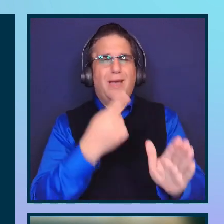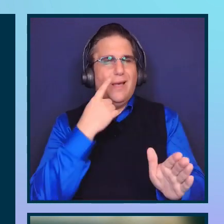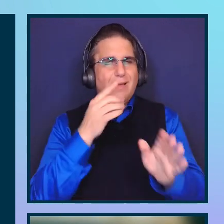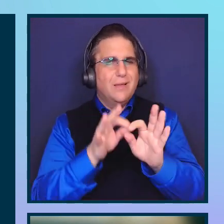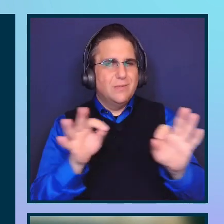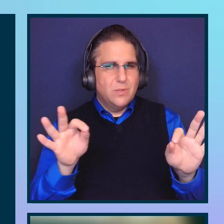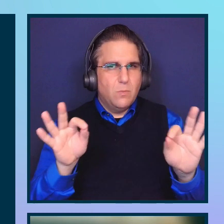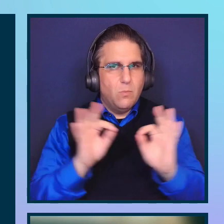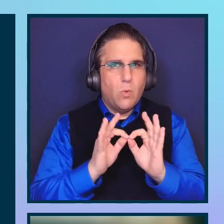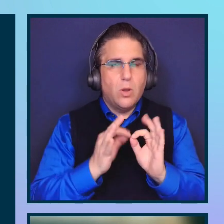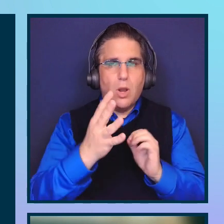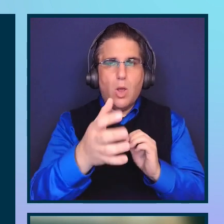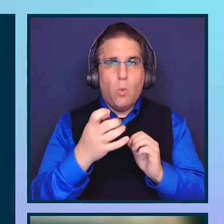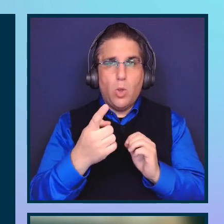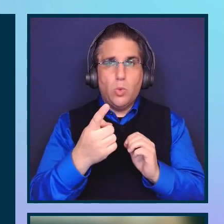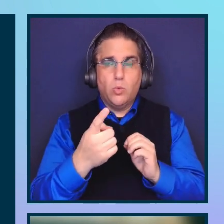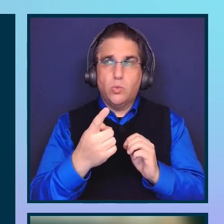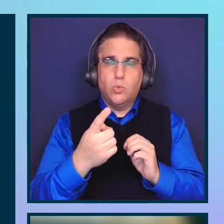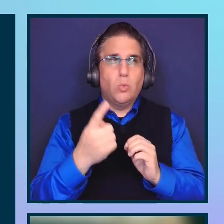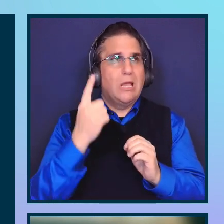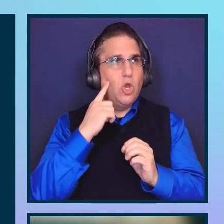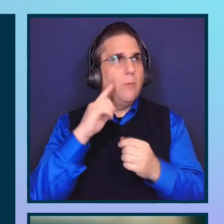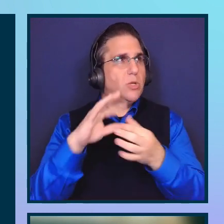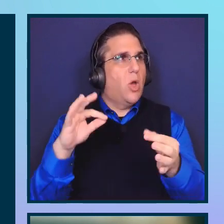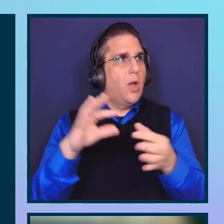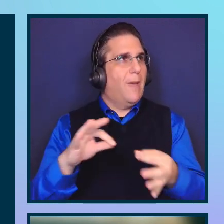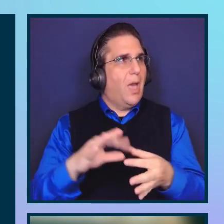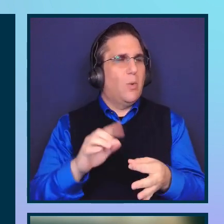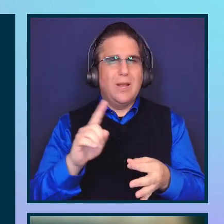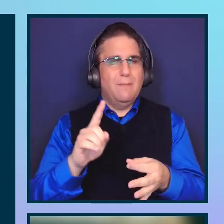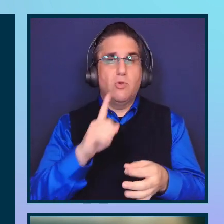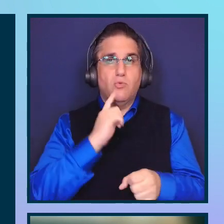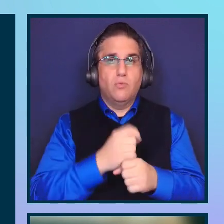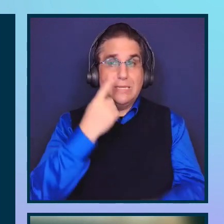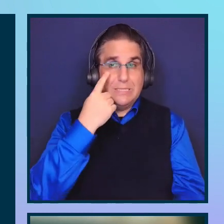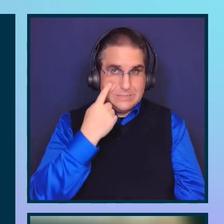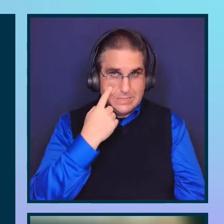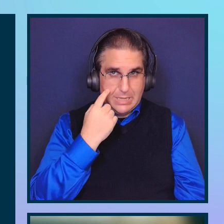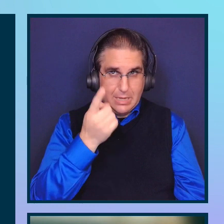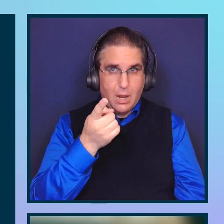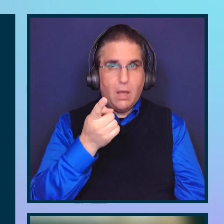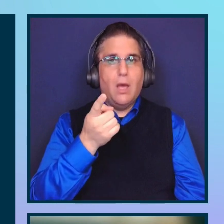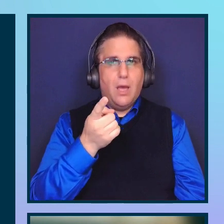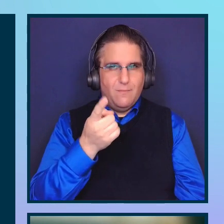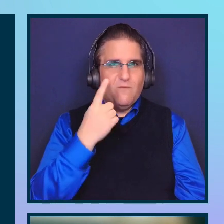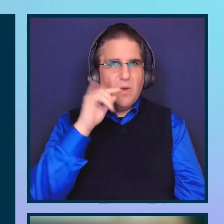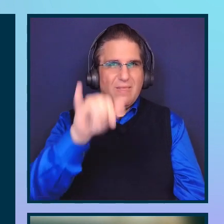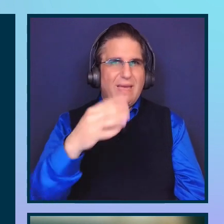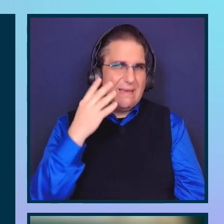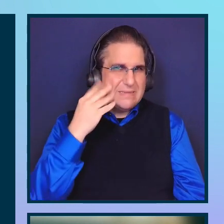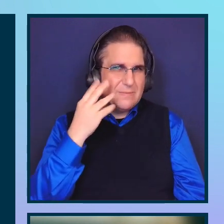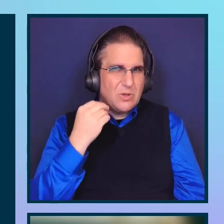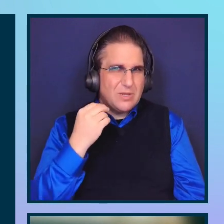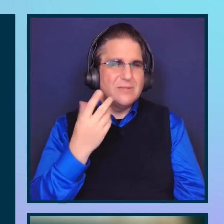of not just hear about what an accessibility experience is like when it's good or bad, but I would want